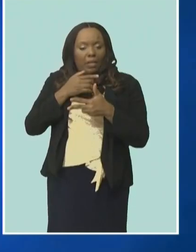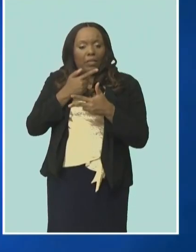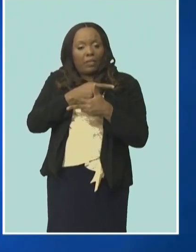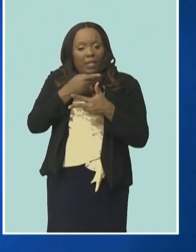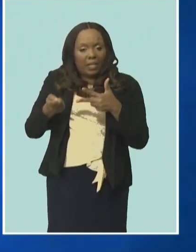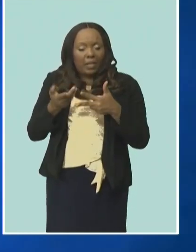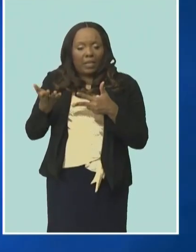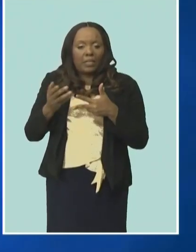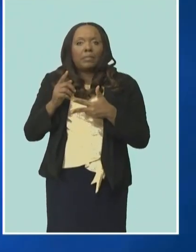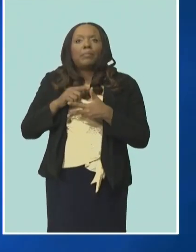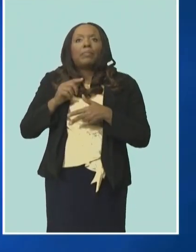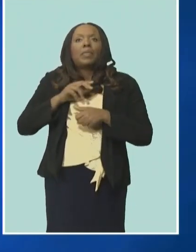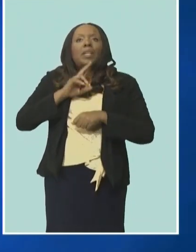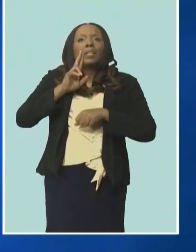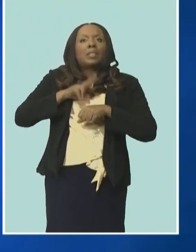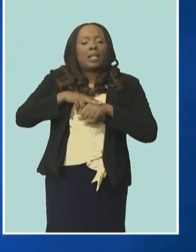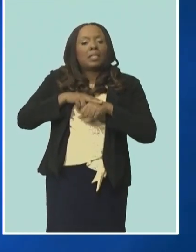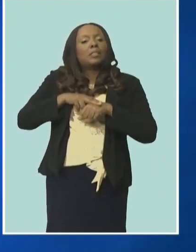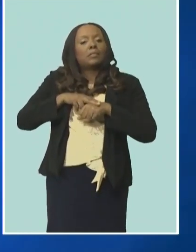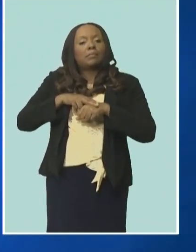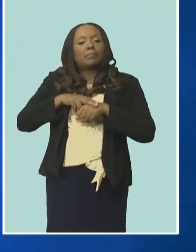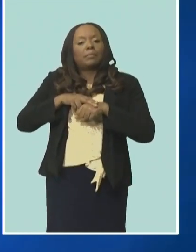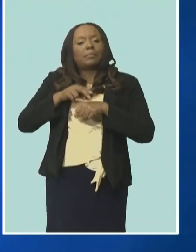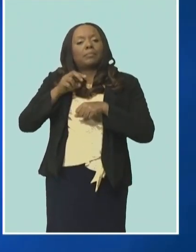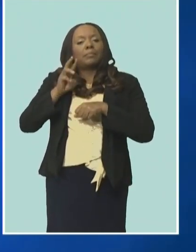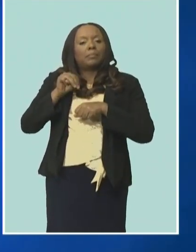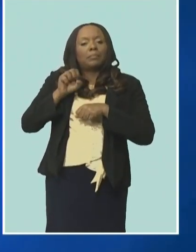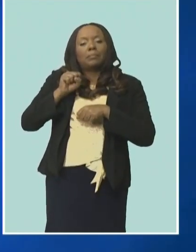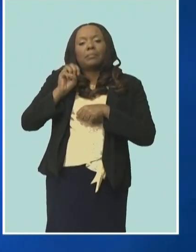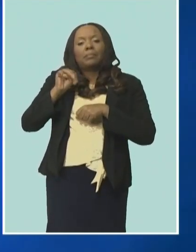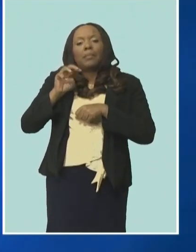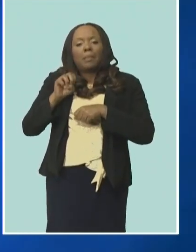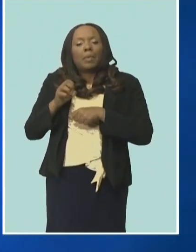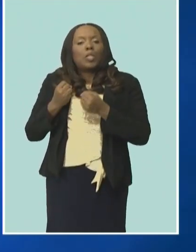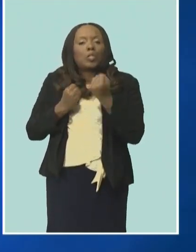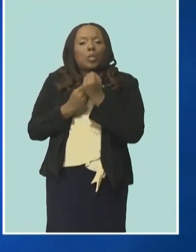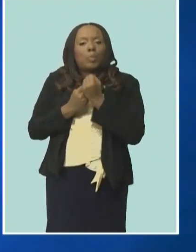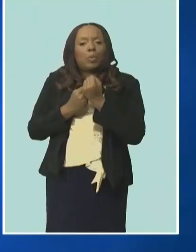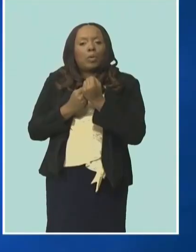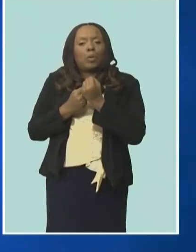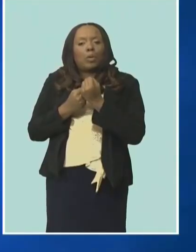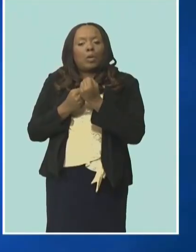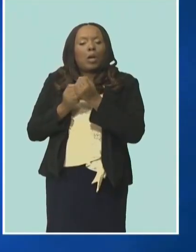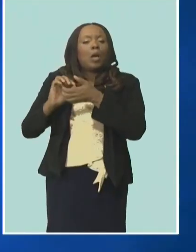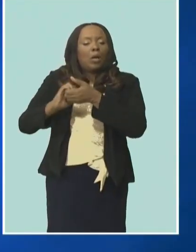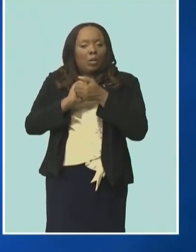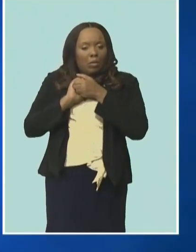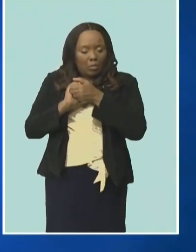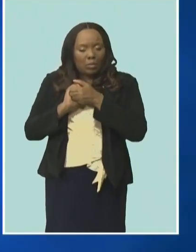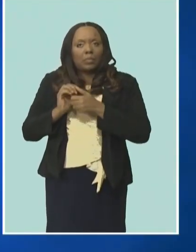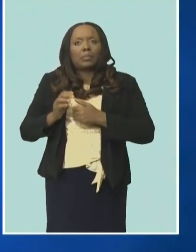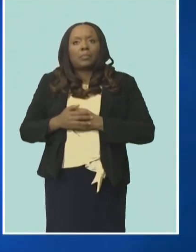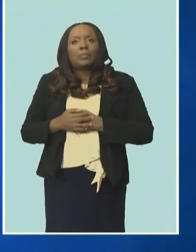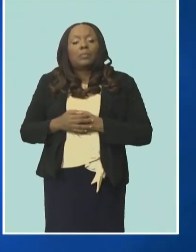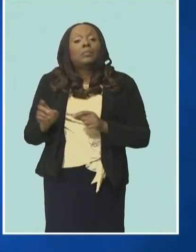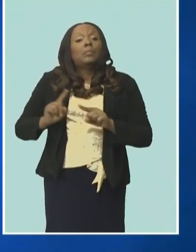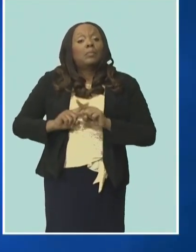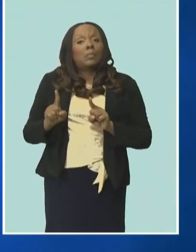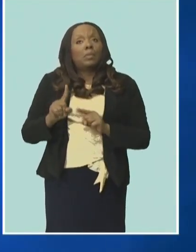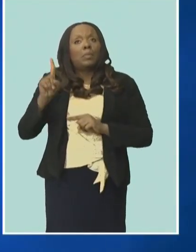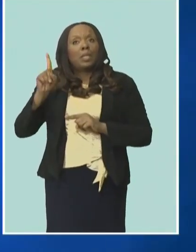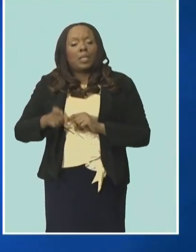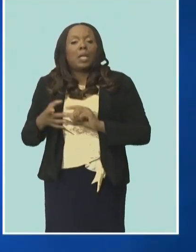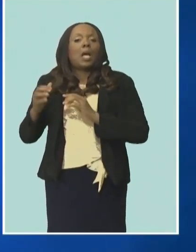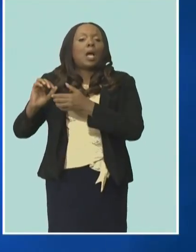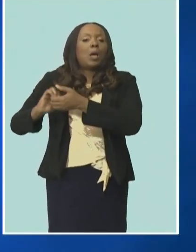MSME Support Alliance. This is where all of our business support organizations need to come in. But a coordinated